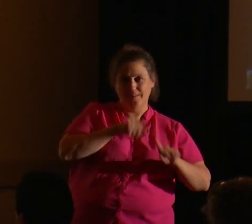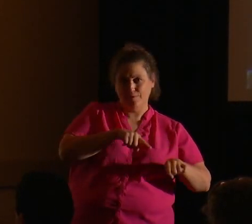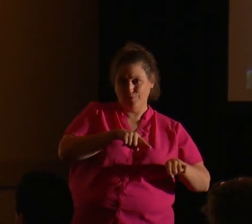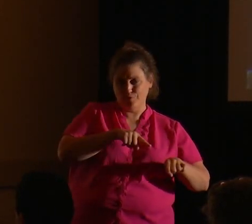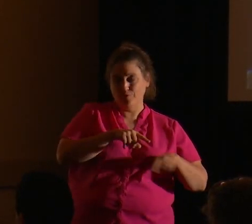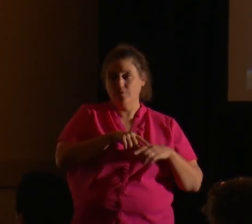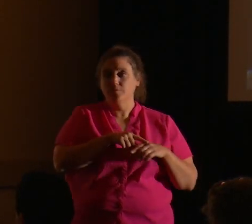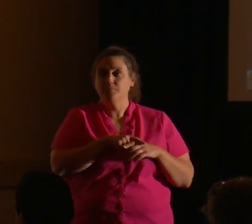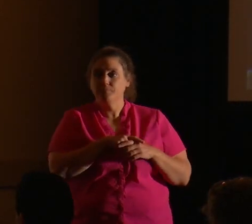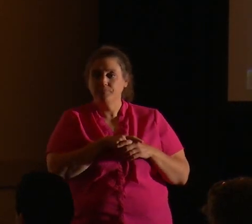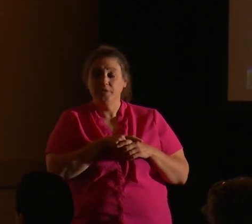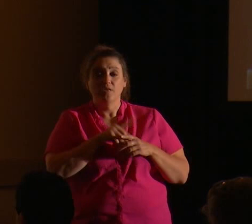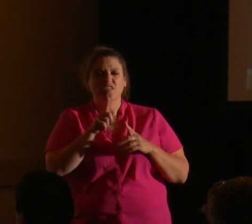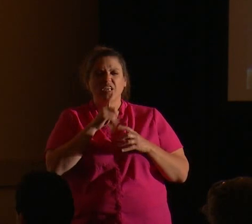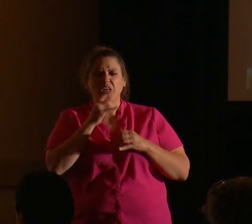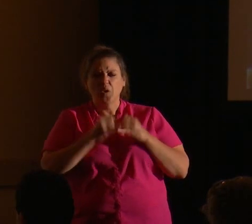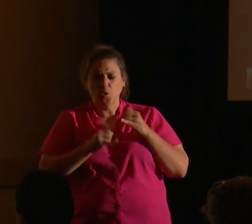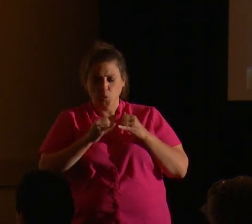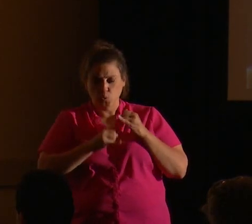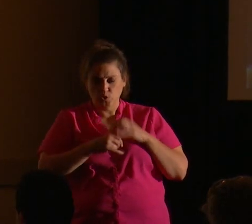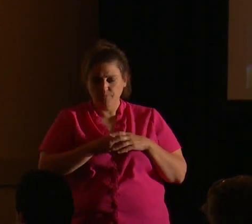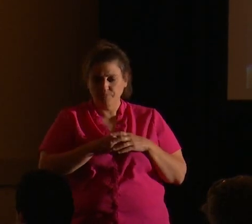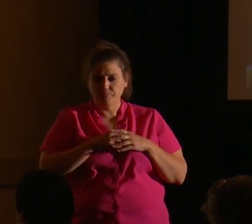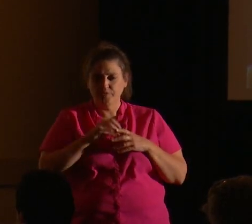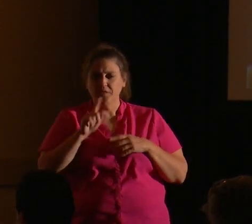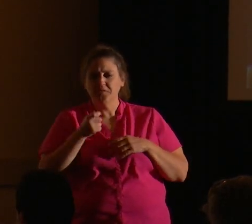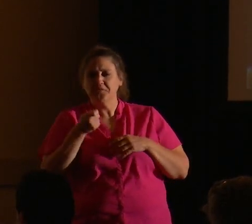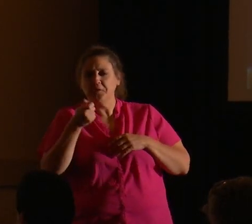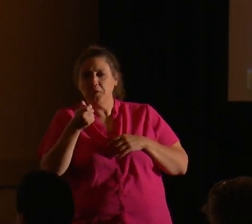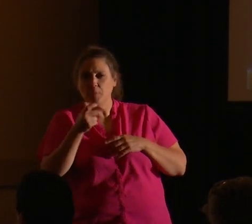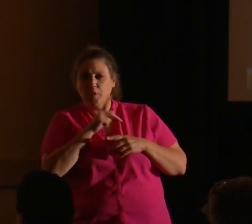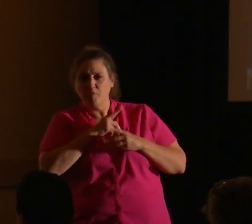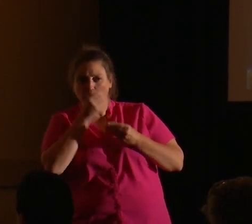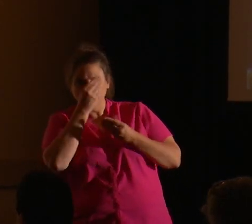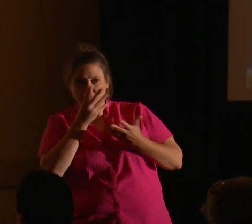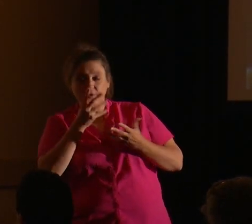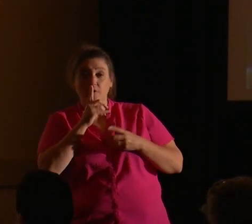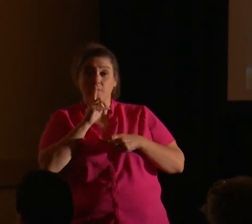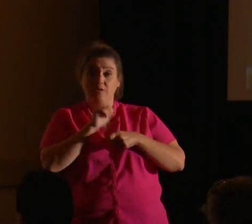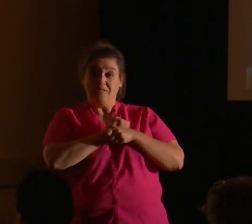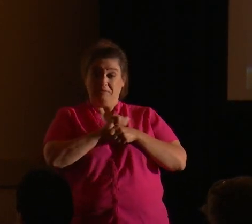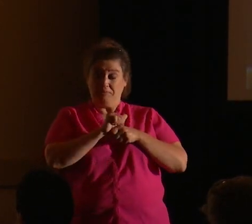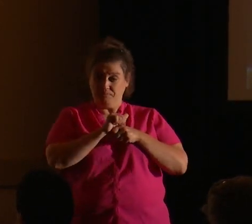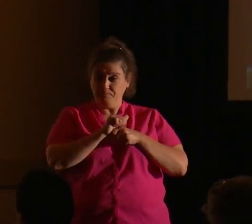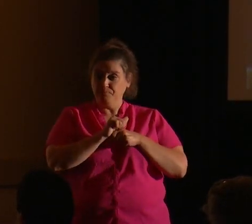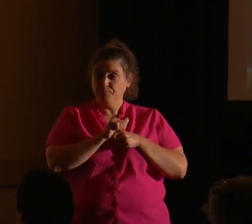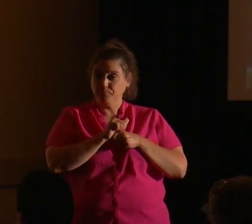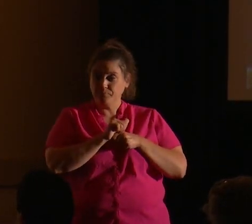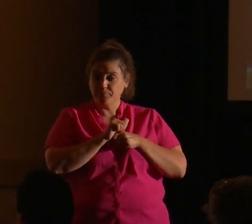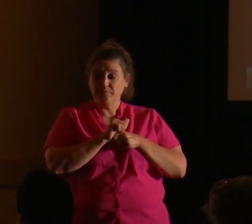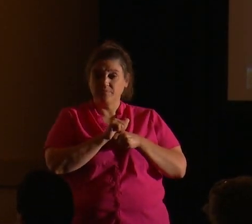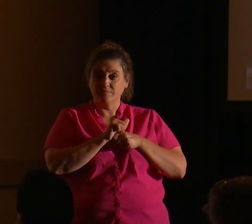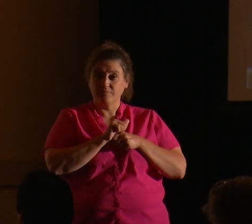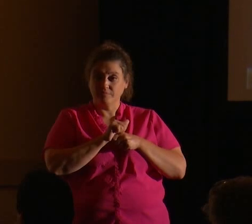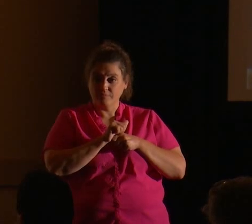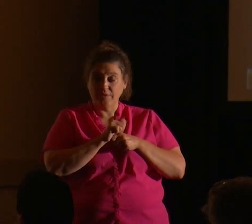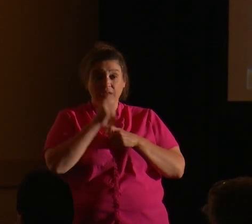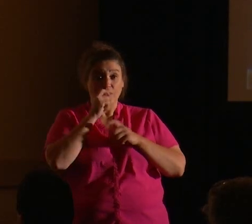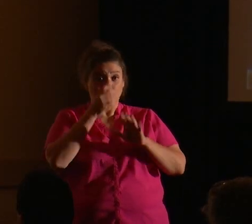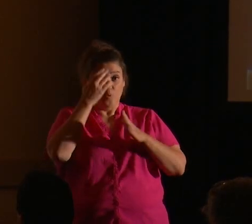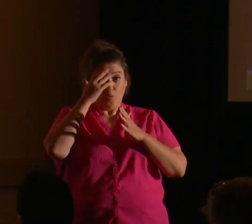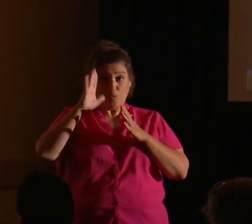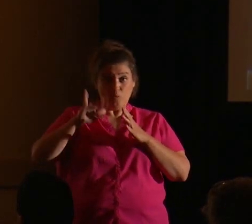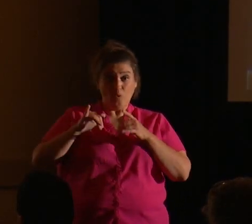In conclusion, just a small personal note. It is indeed ironic that I have been sued